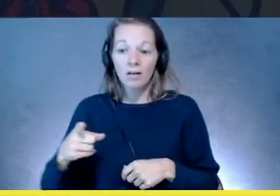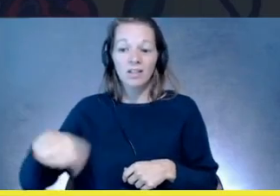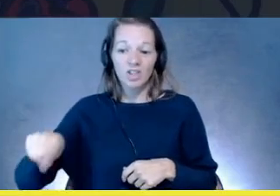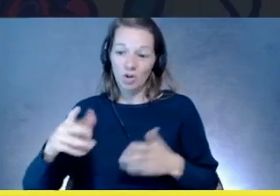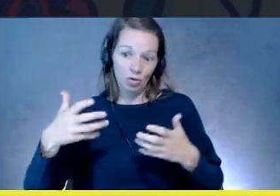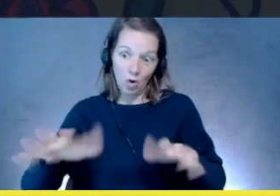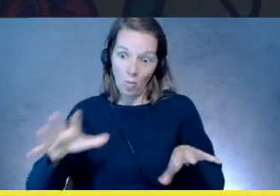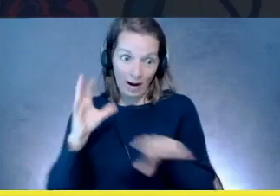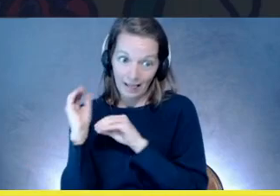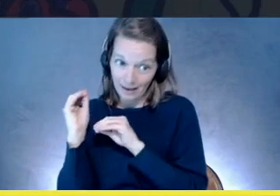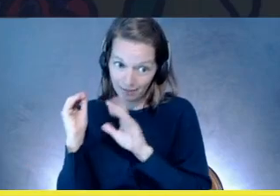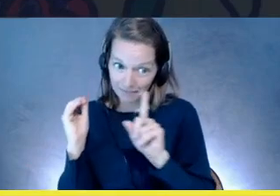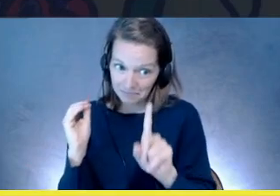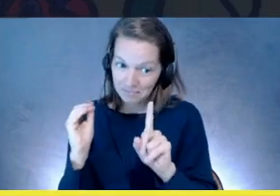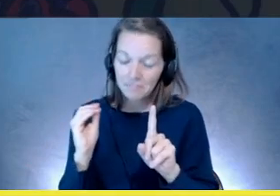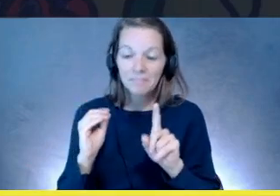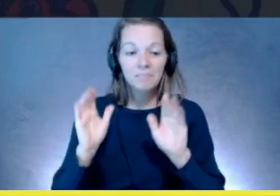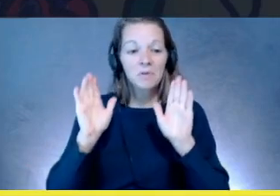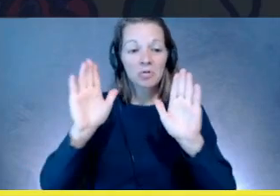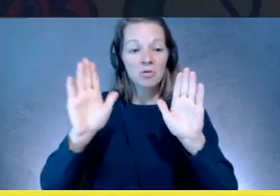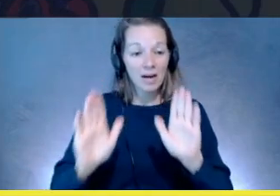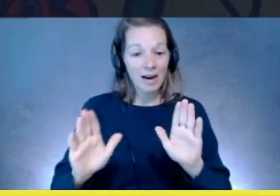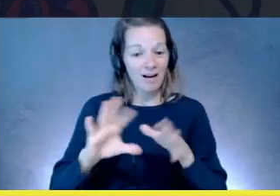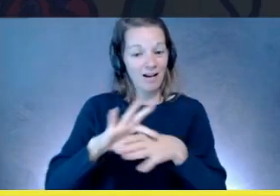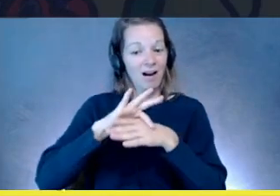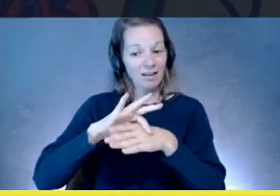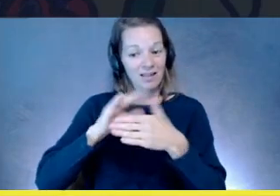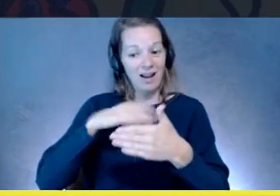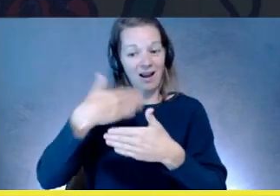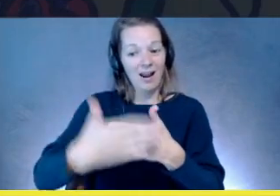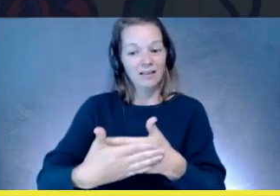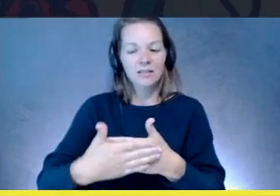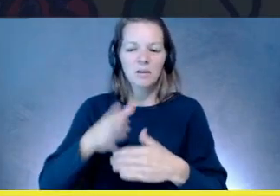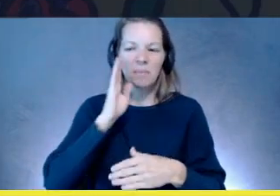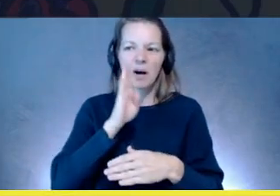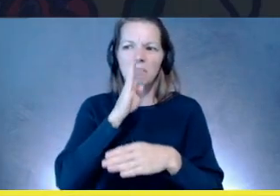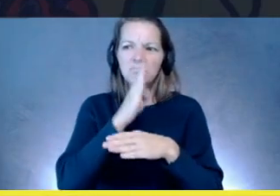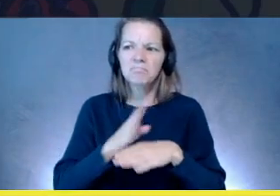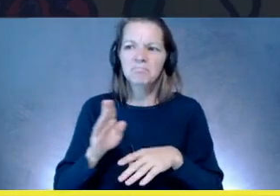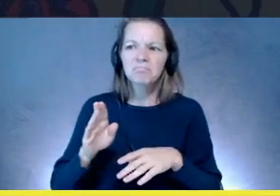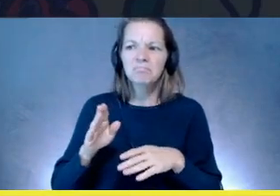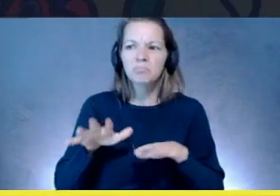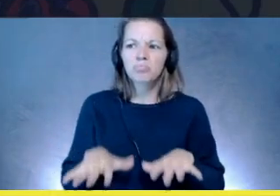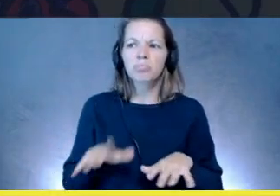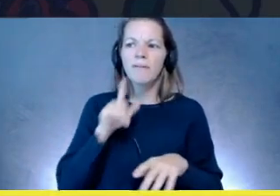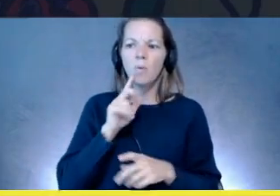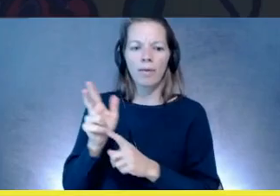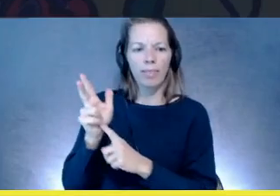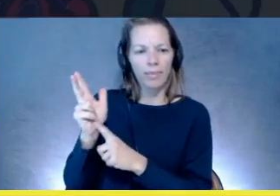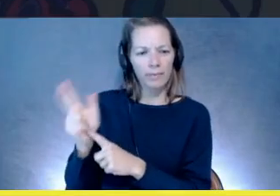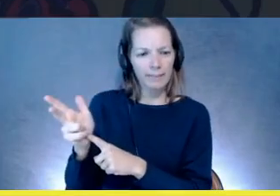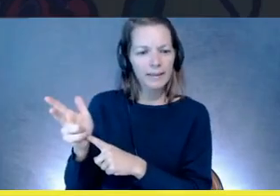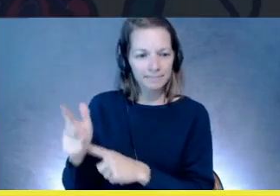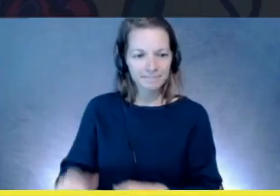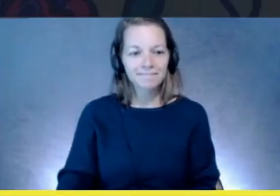leave. We've got some great content coming up, but we will go silent for 3 minutes to allow for a transition.